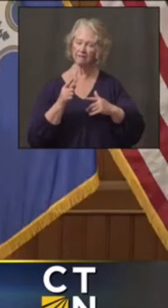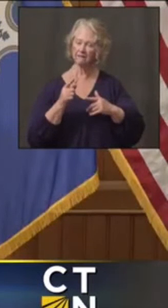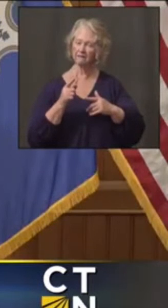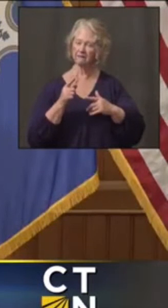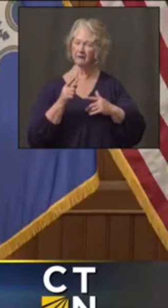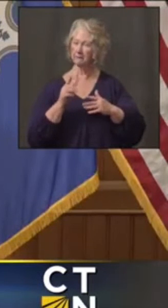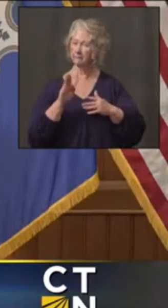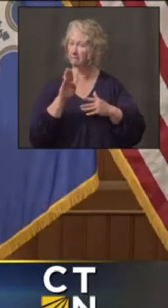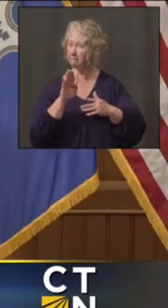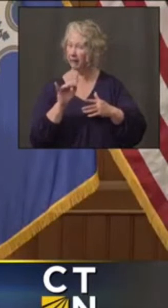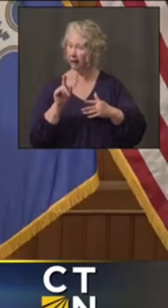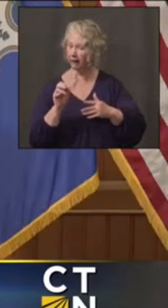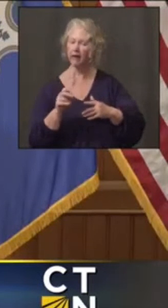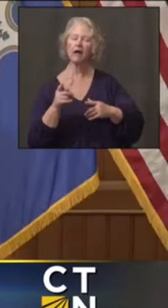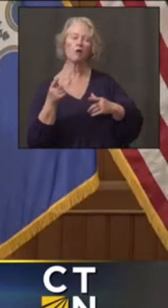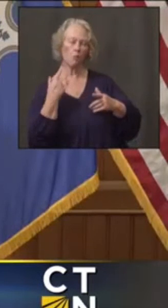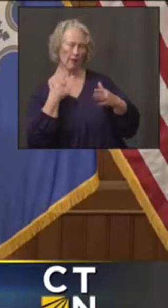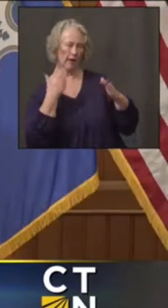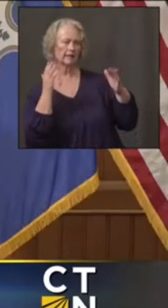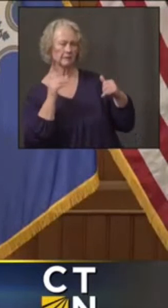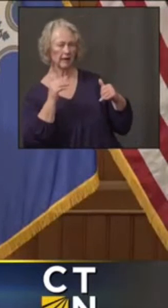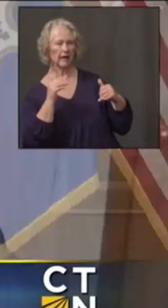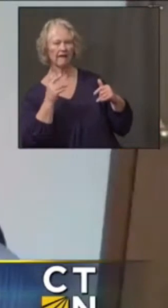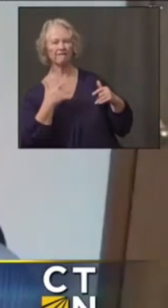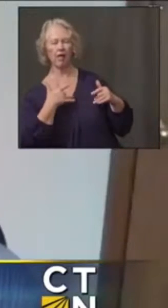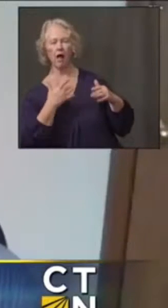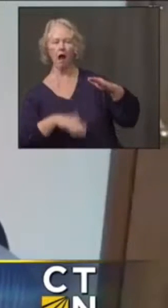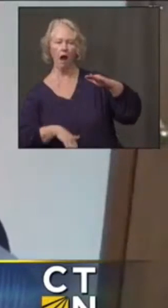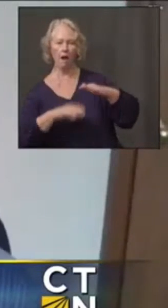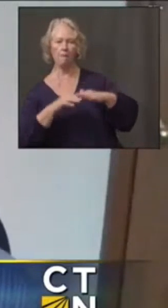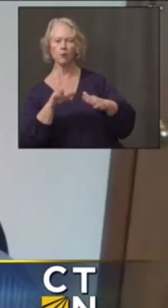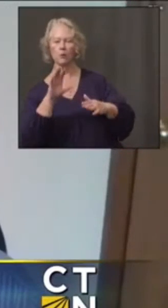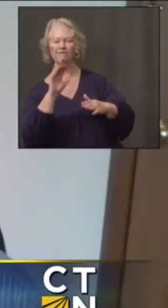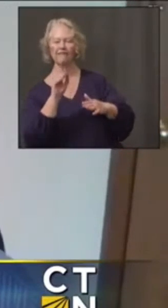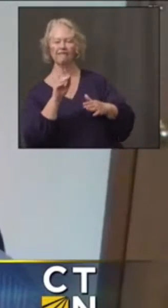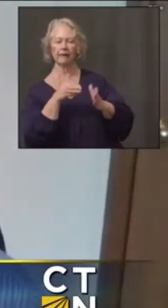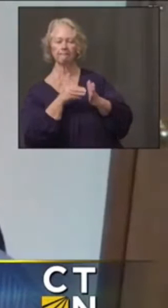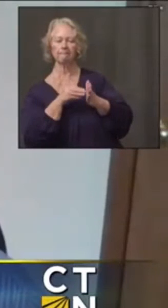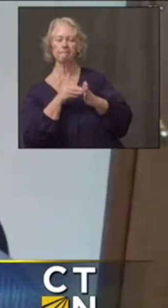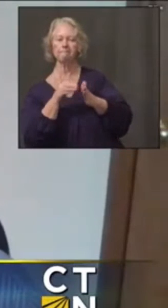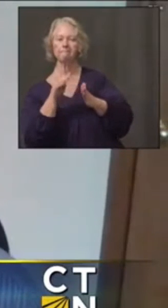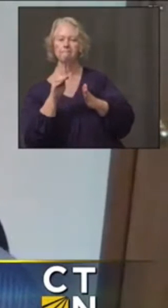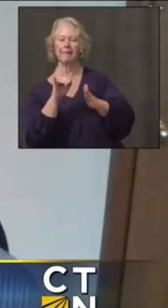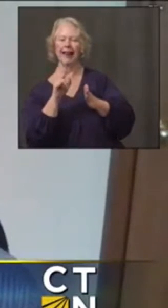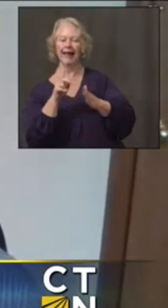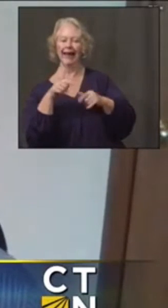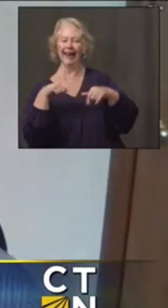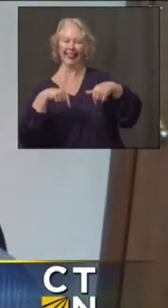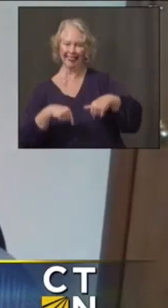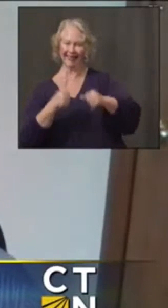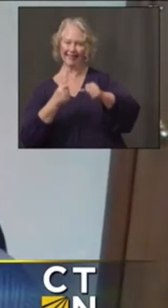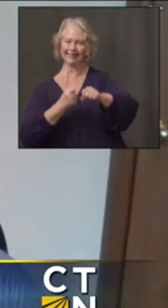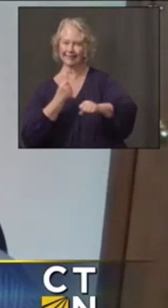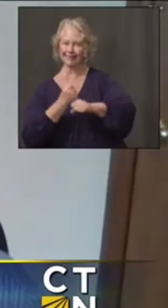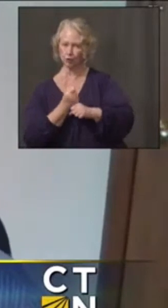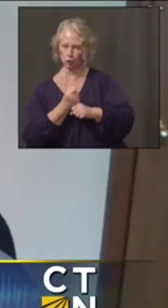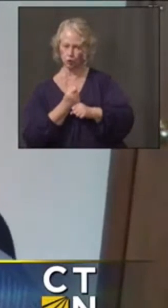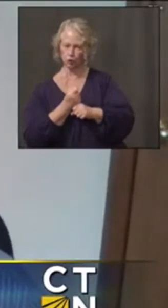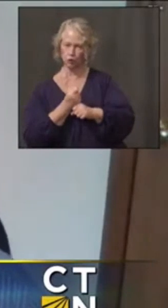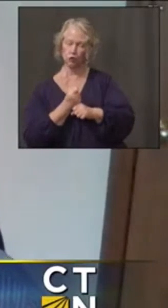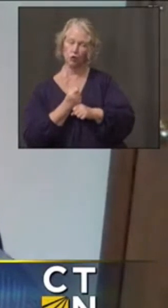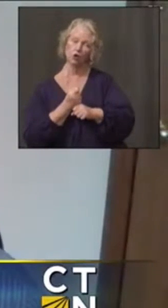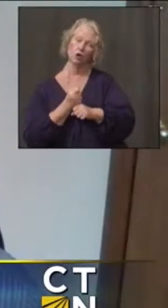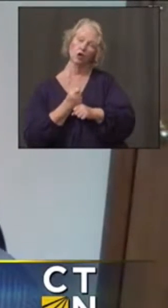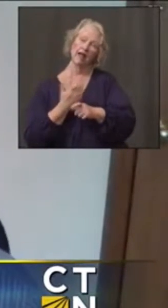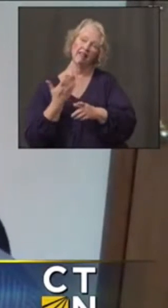So at least 5 to 10, we could see up to 50 million this year. We're hopeful on that. And then we could be at the